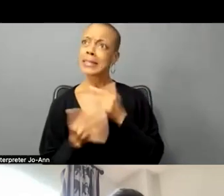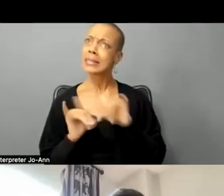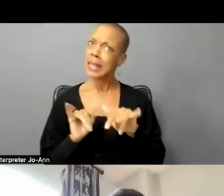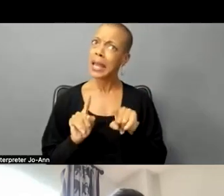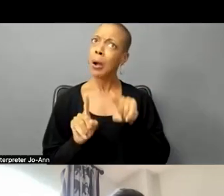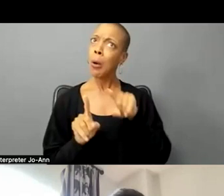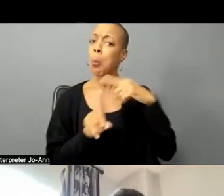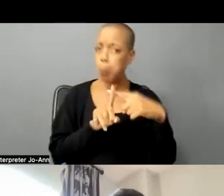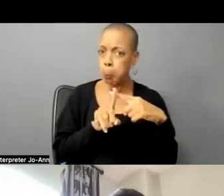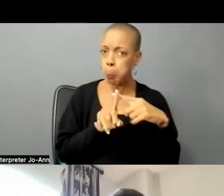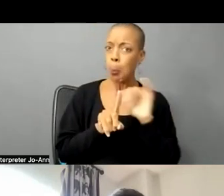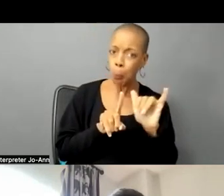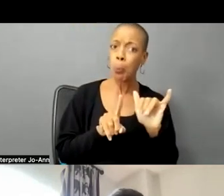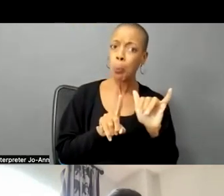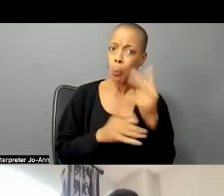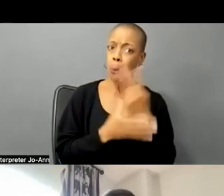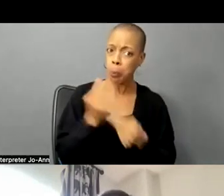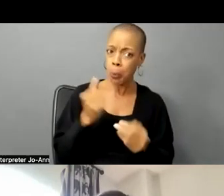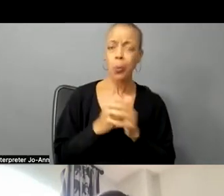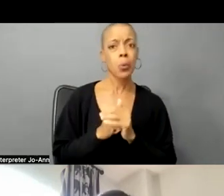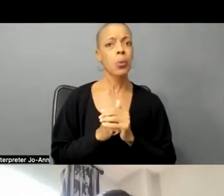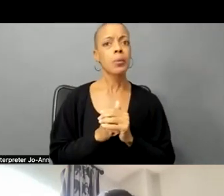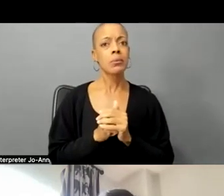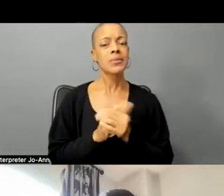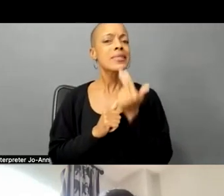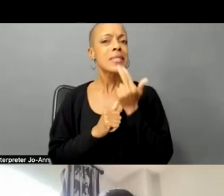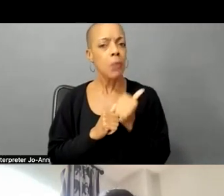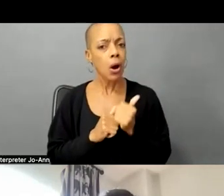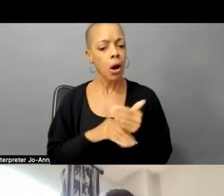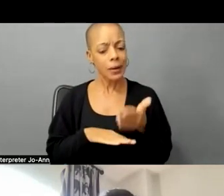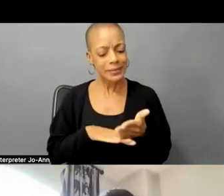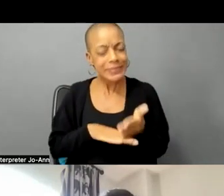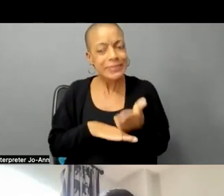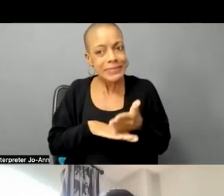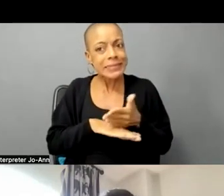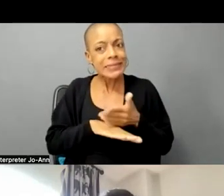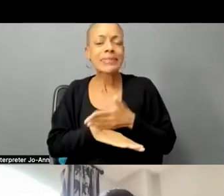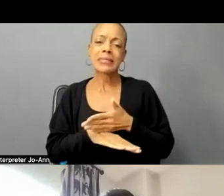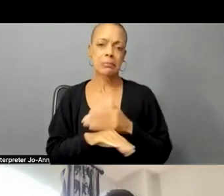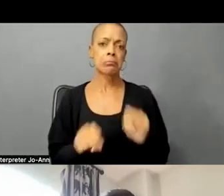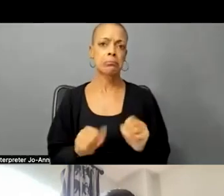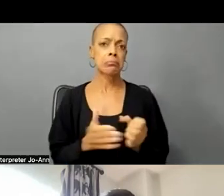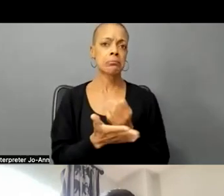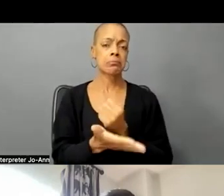And I hear a bit of like that, you know, so going for the small things, the small goals that we can go for.